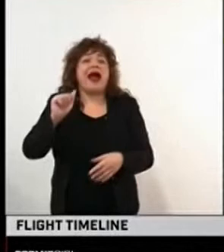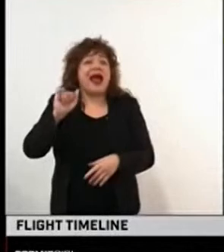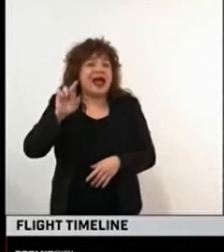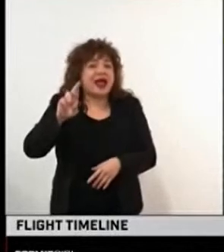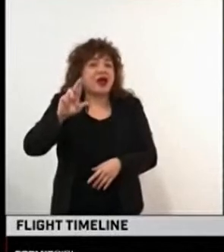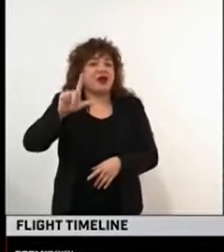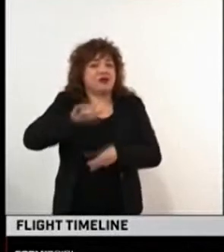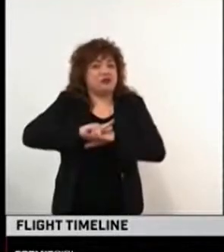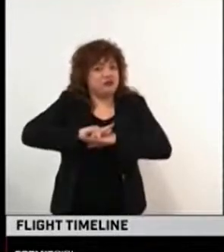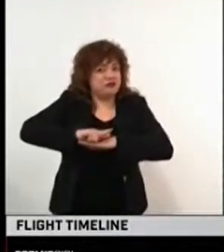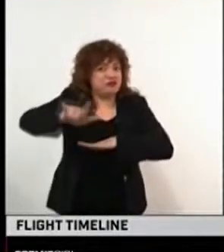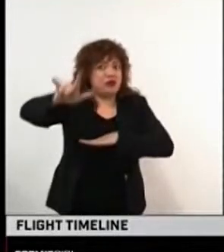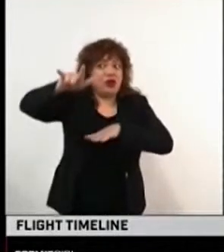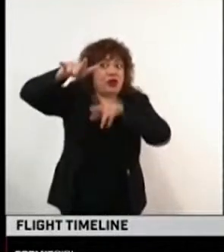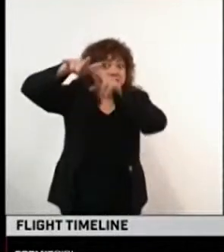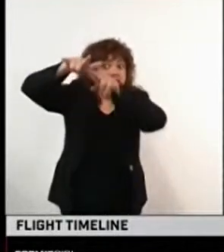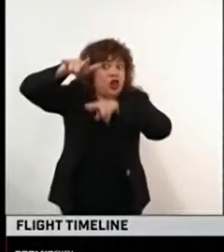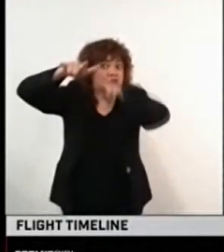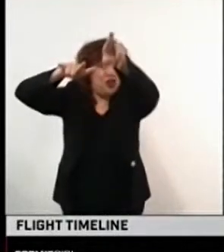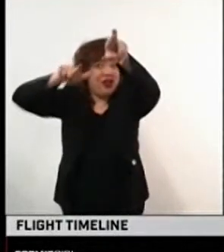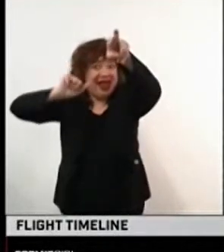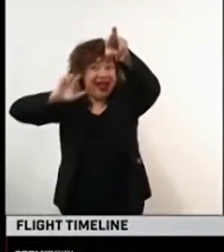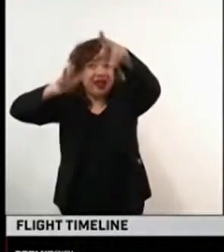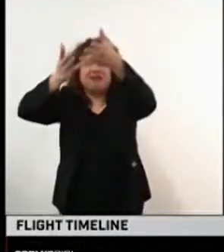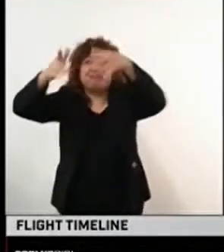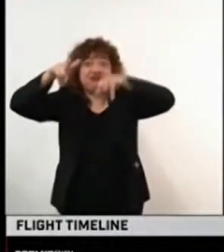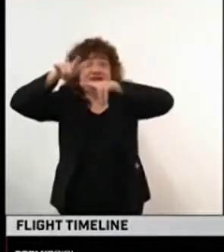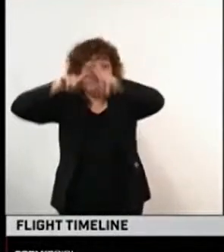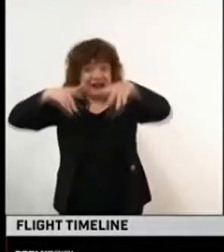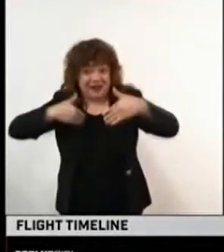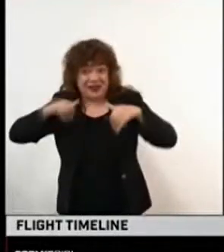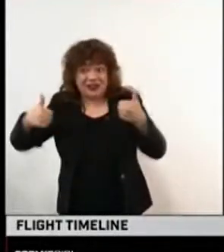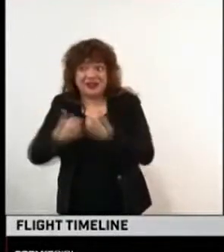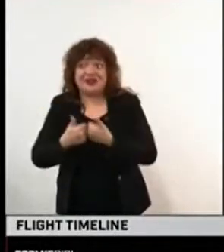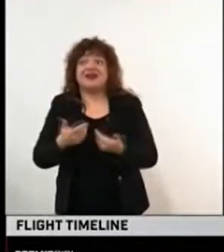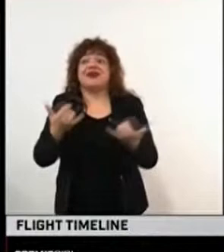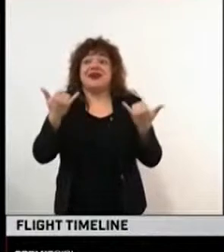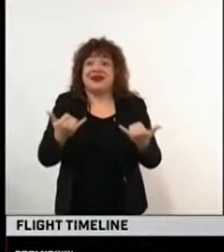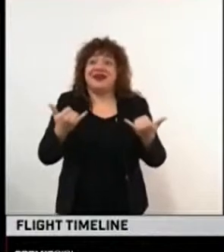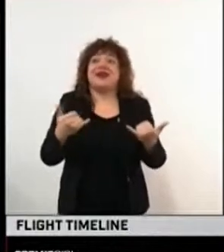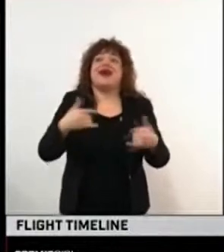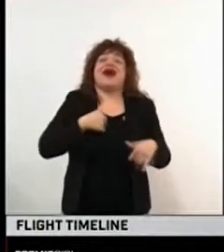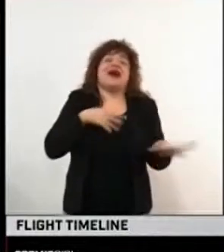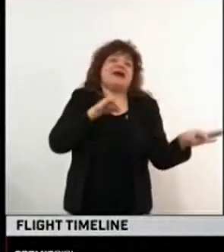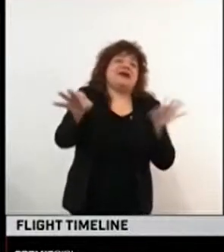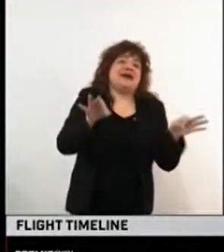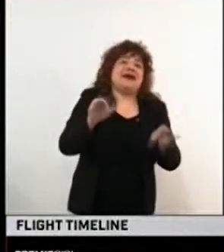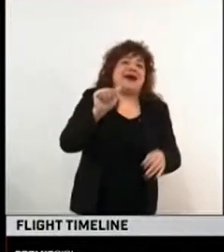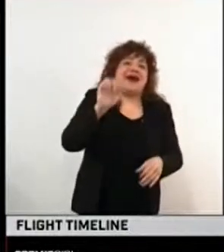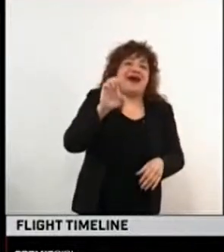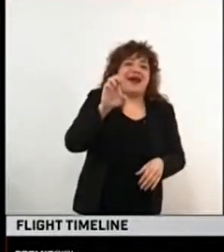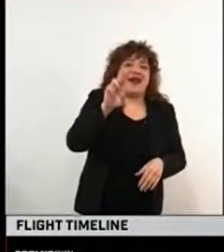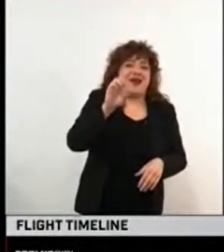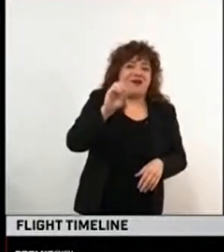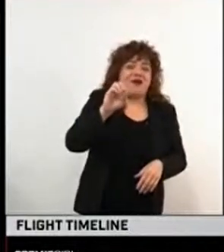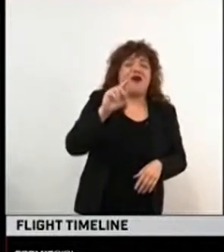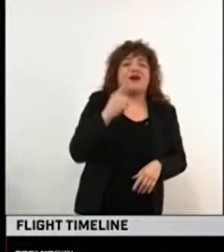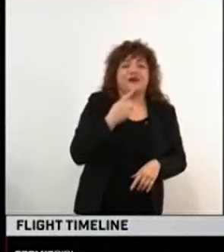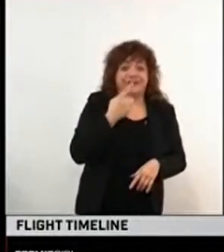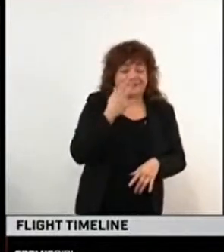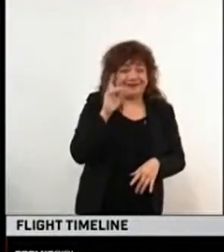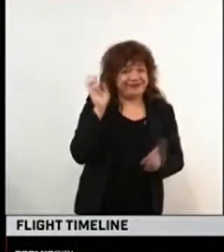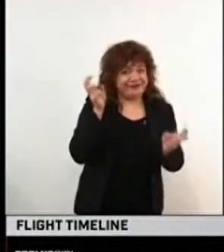unique challenges with the early stages of that flight? Oh, definitely. You're giving me a chance to be an aero nerd. So basically, from